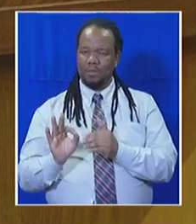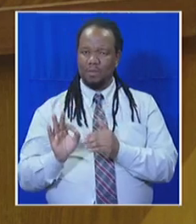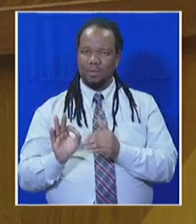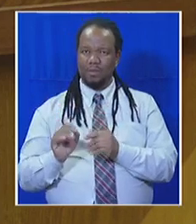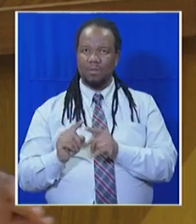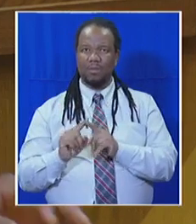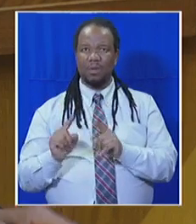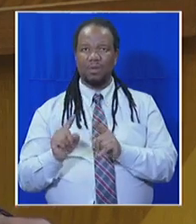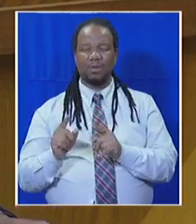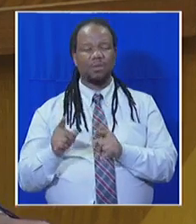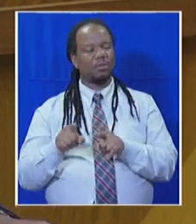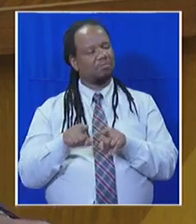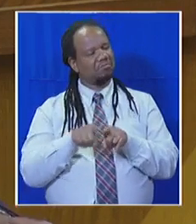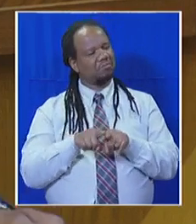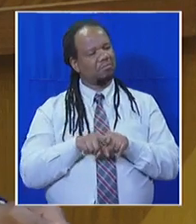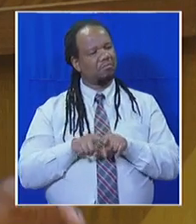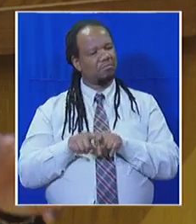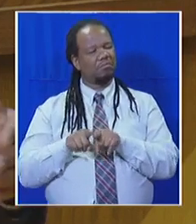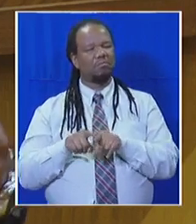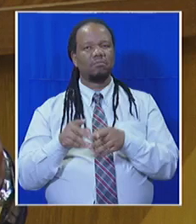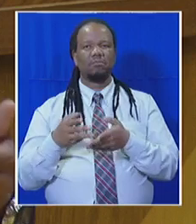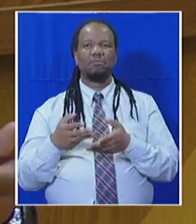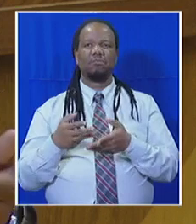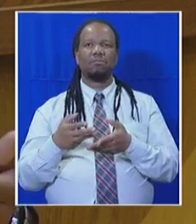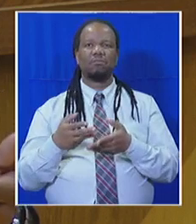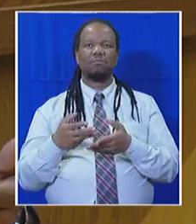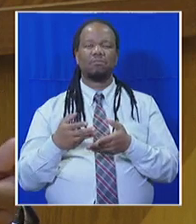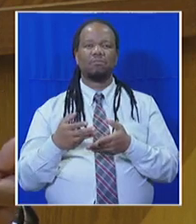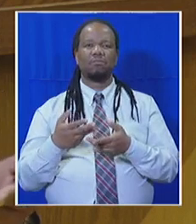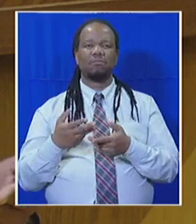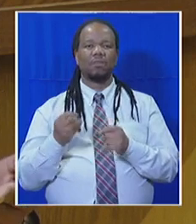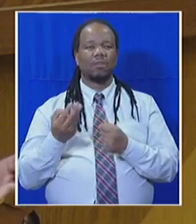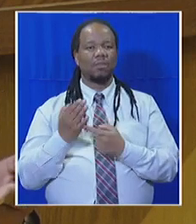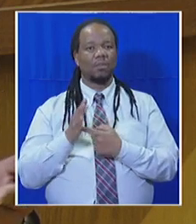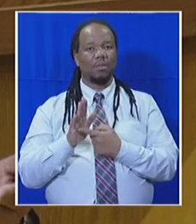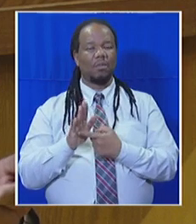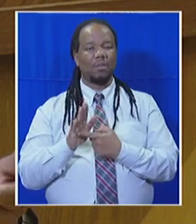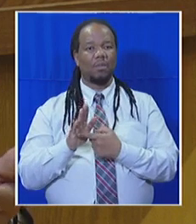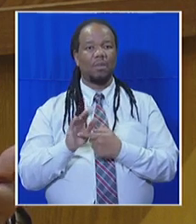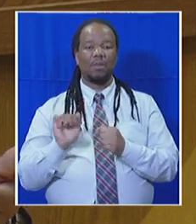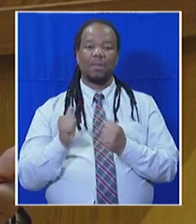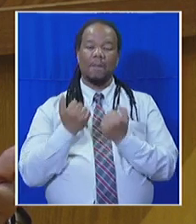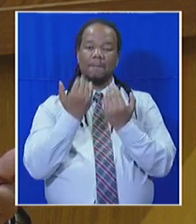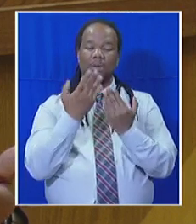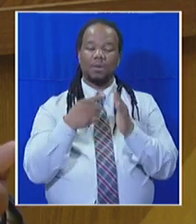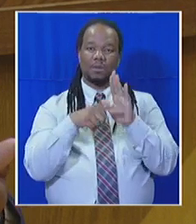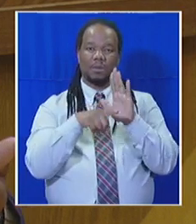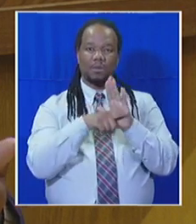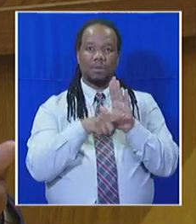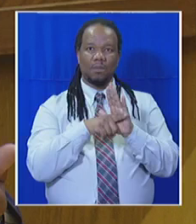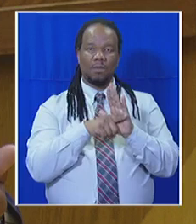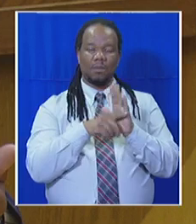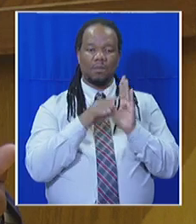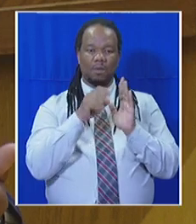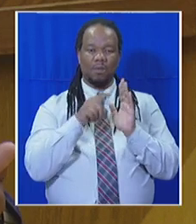realistic. It's the same with the issue where you look at umzekelo uthi your budget deficit is now come down from